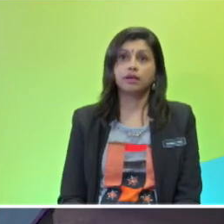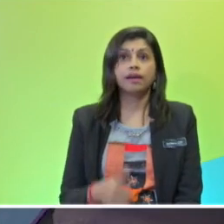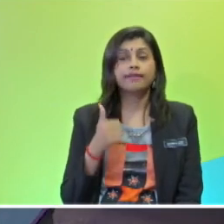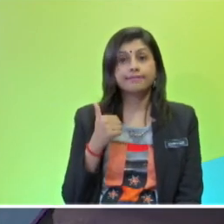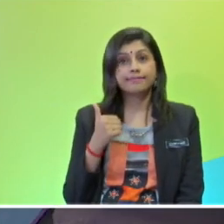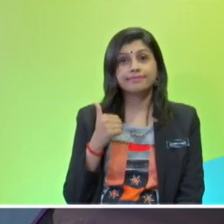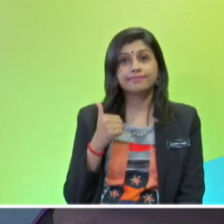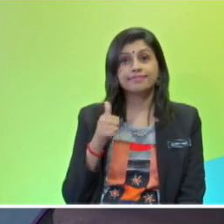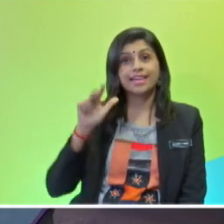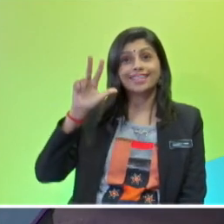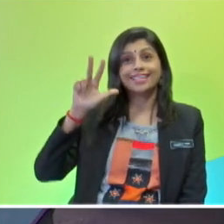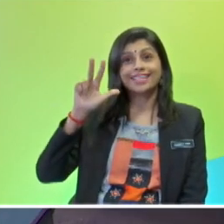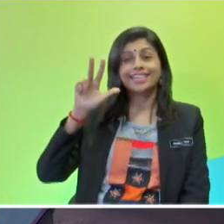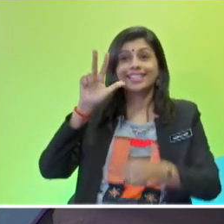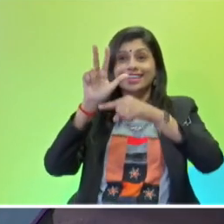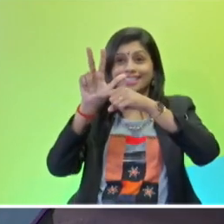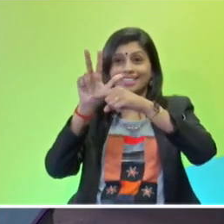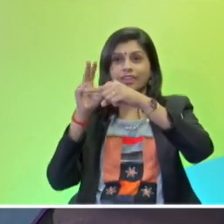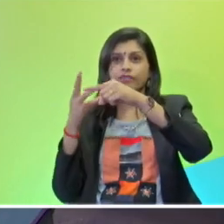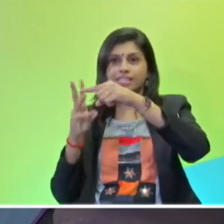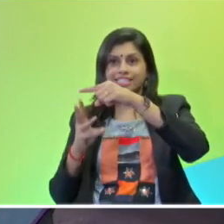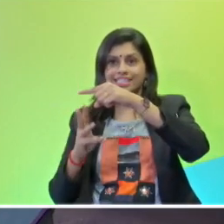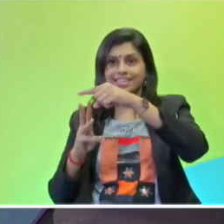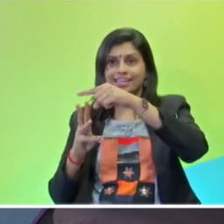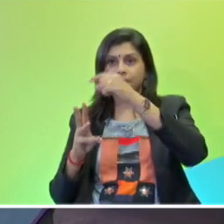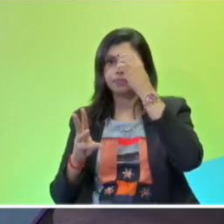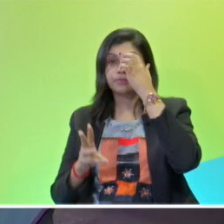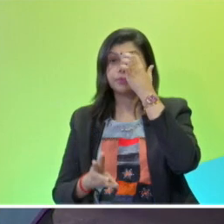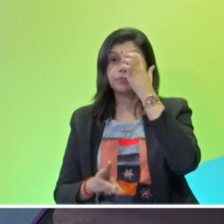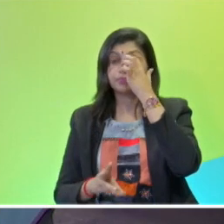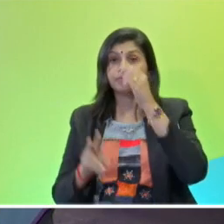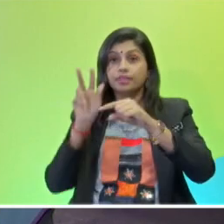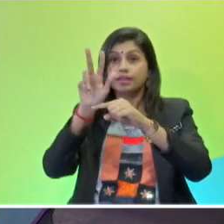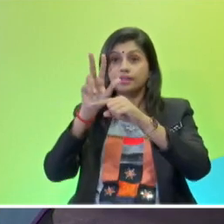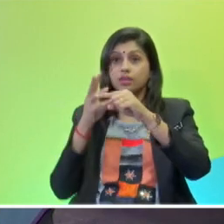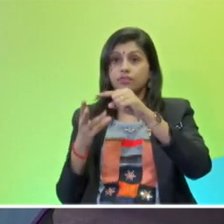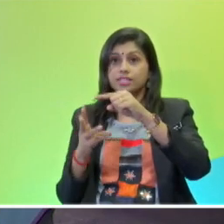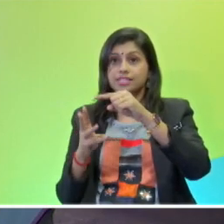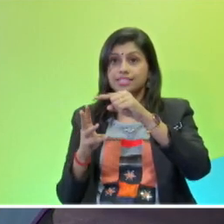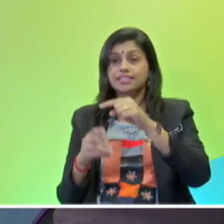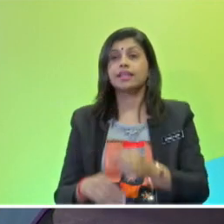Ah, Tell now me I the answer. understand. 3 over 16. 16. Yes. Okay, kids Okay. out there, can you